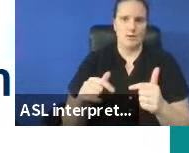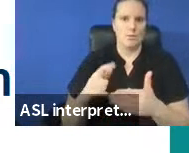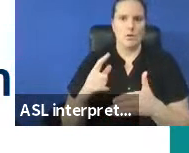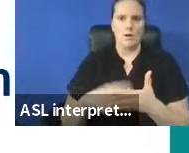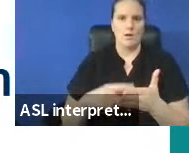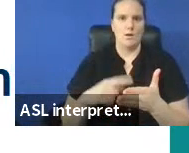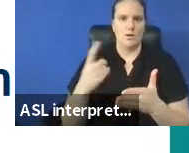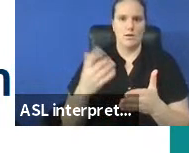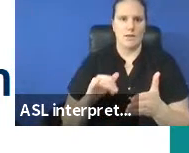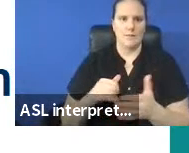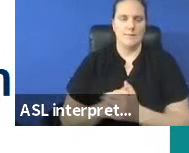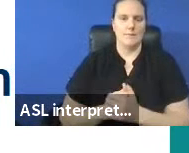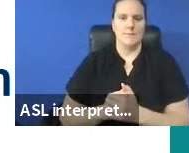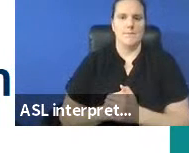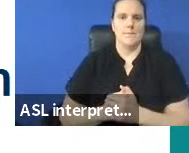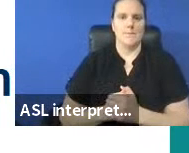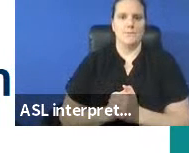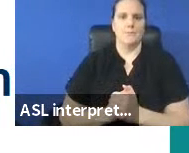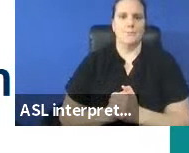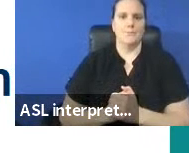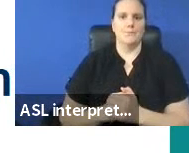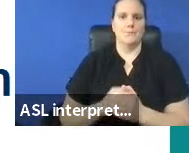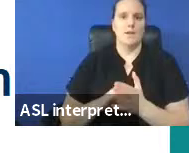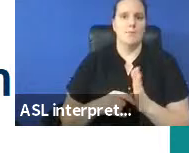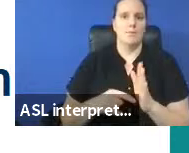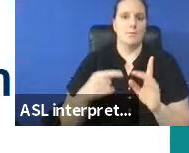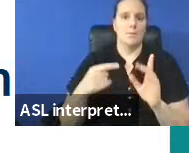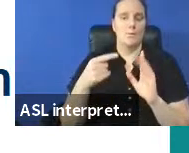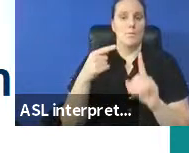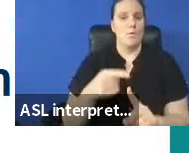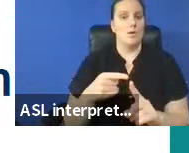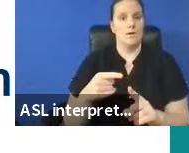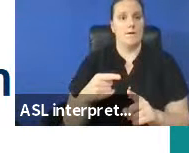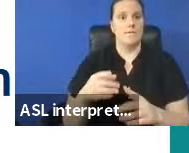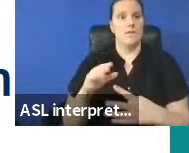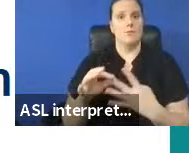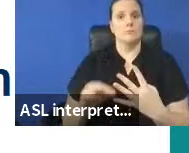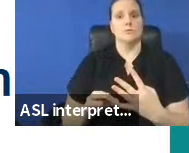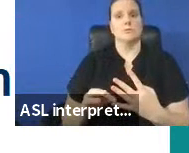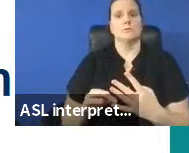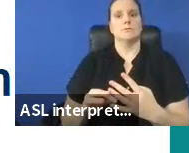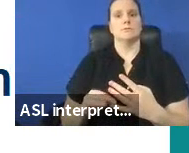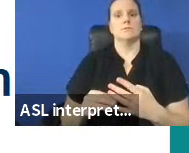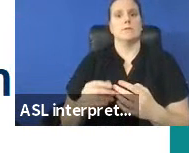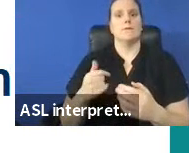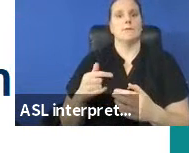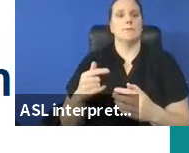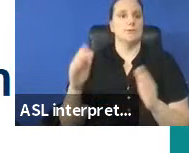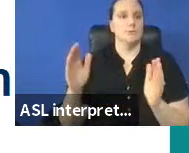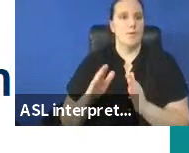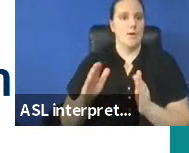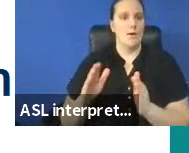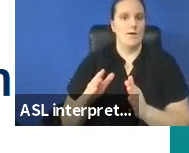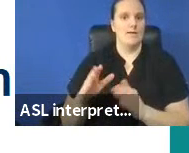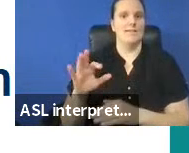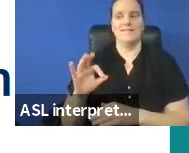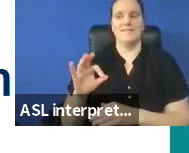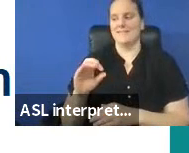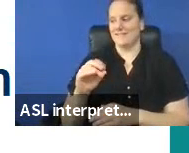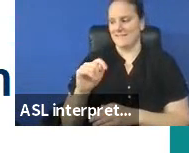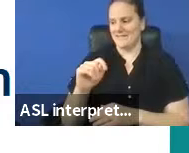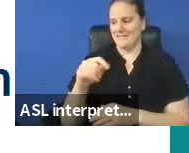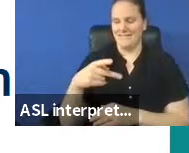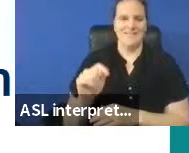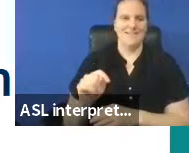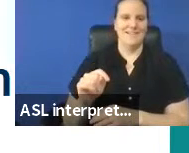like. And the point of this option, the benefit of this option is a smaller footprint,